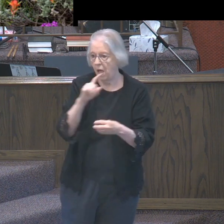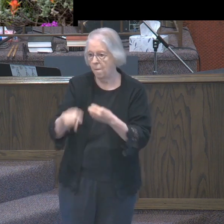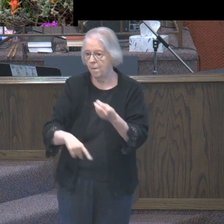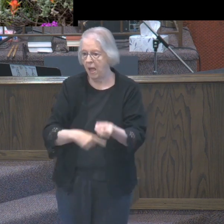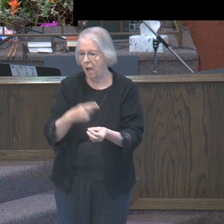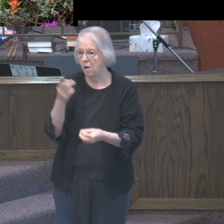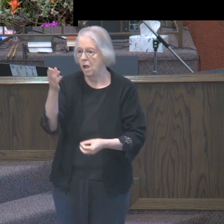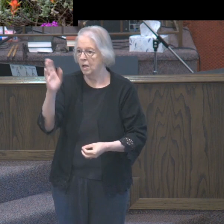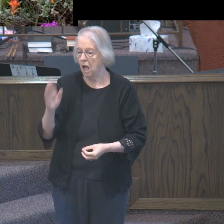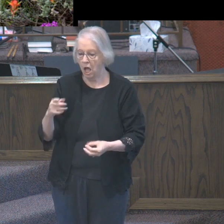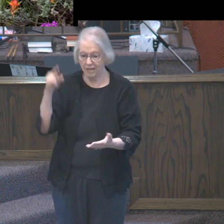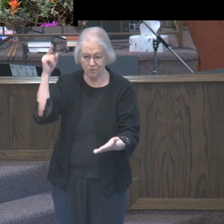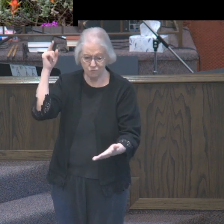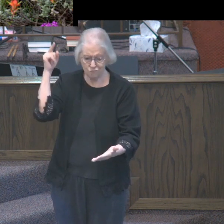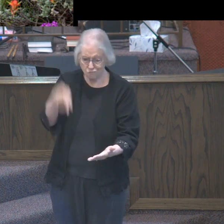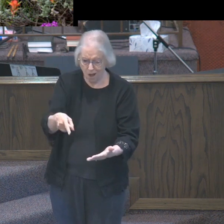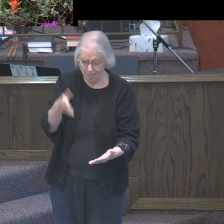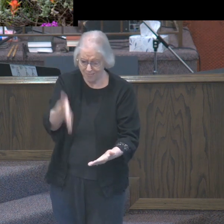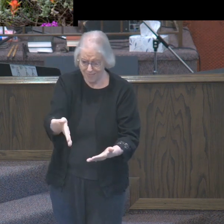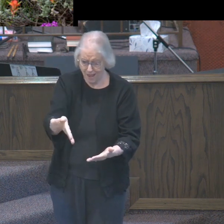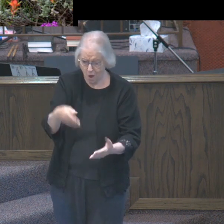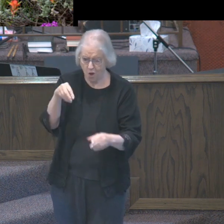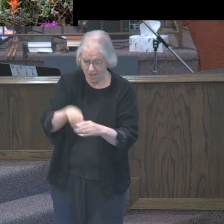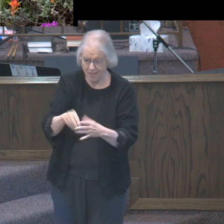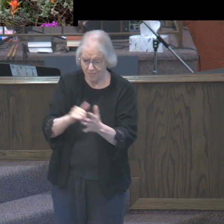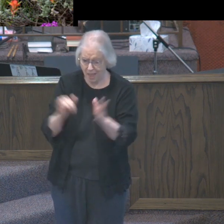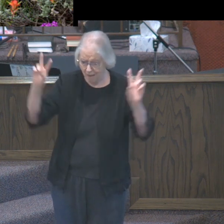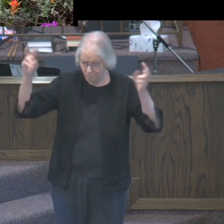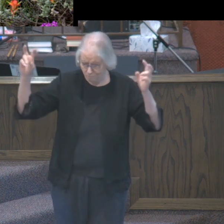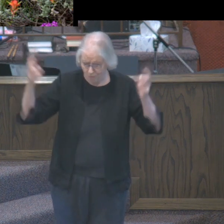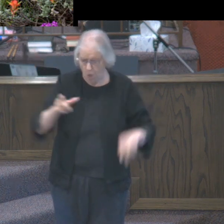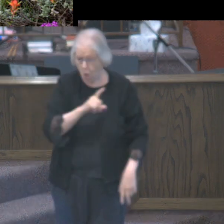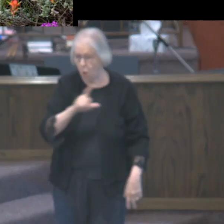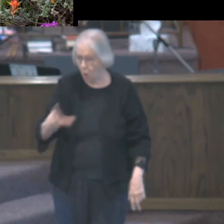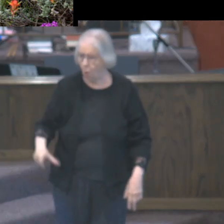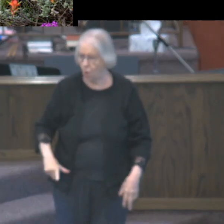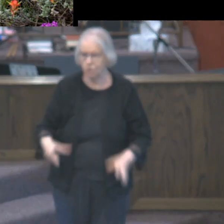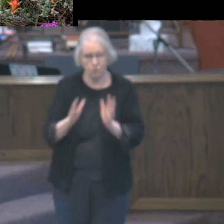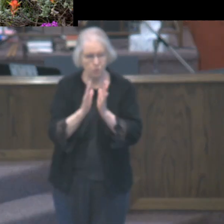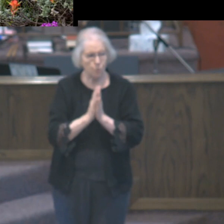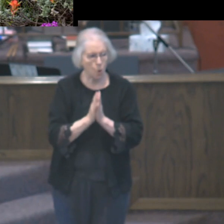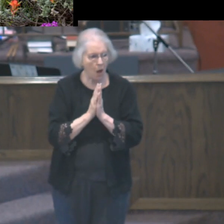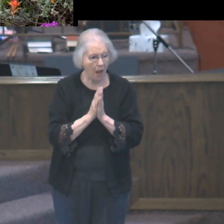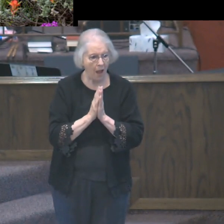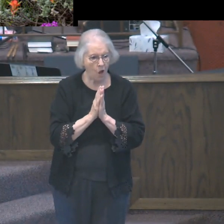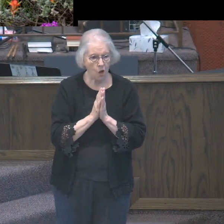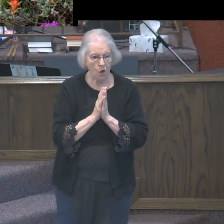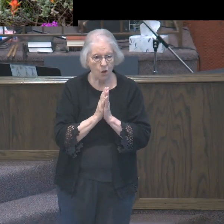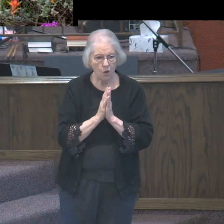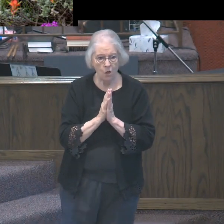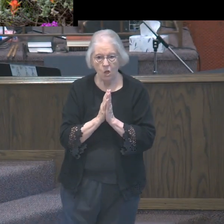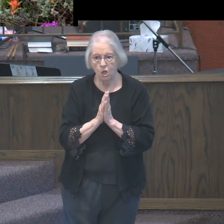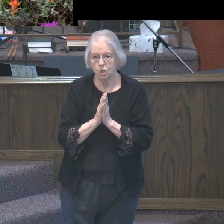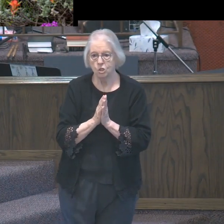or in this template. So I want you to ask yourself this question. What might I learn